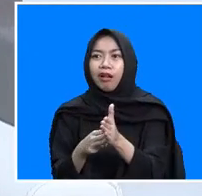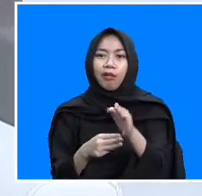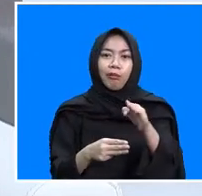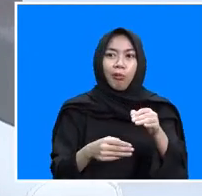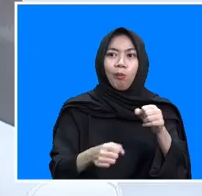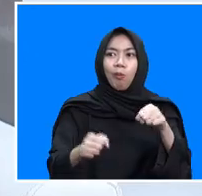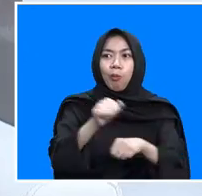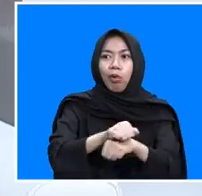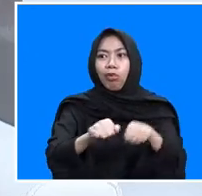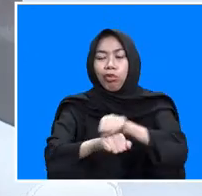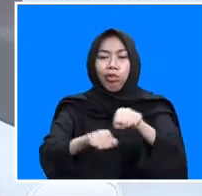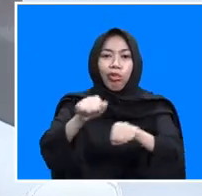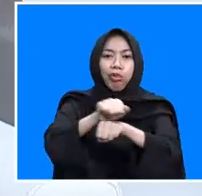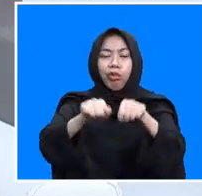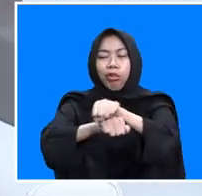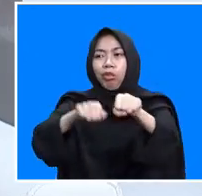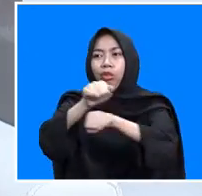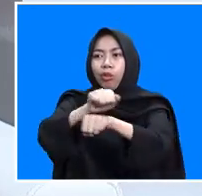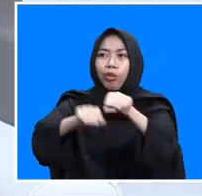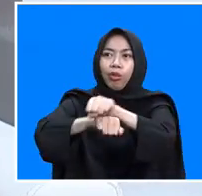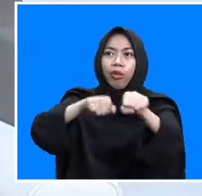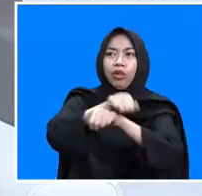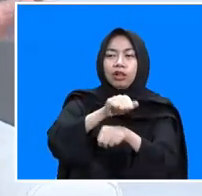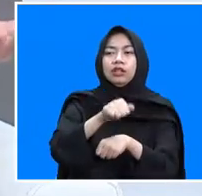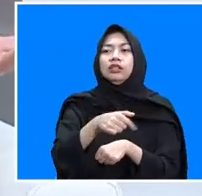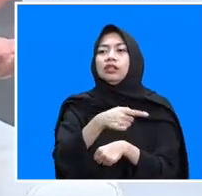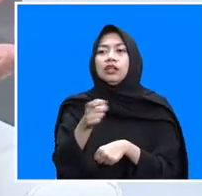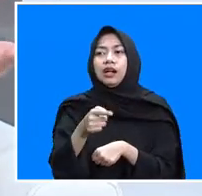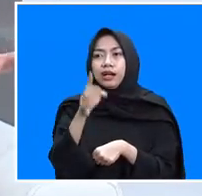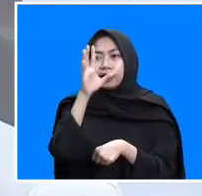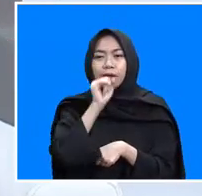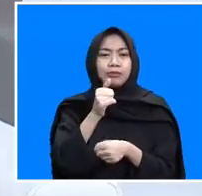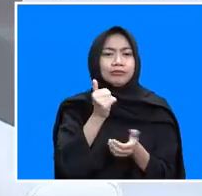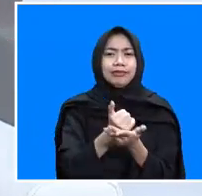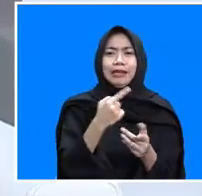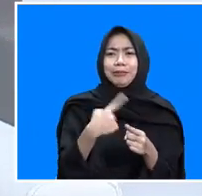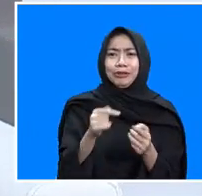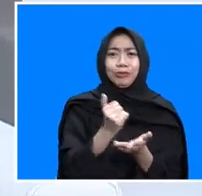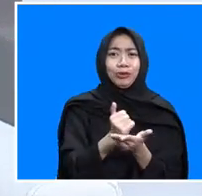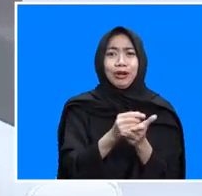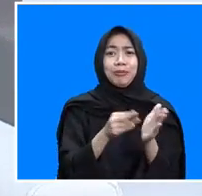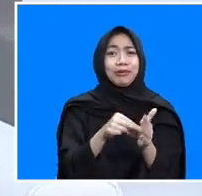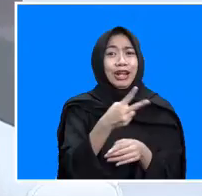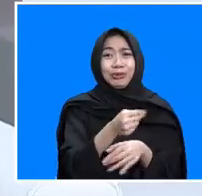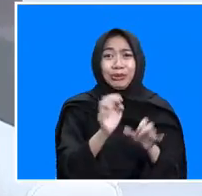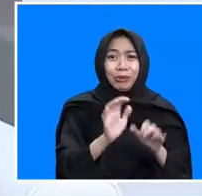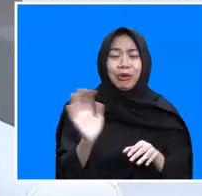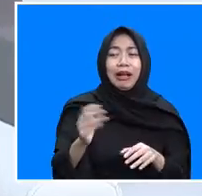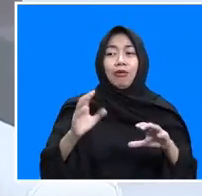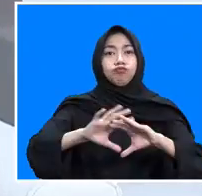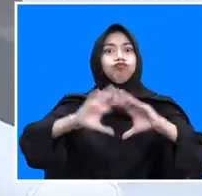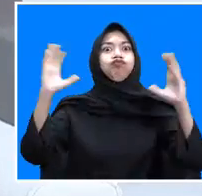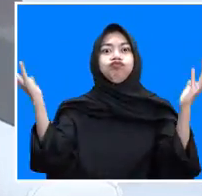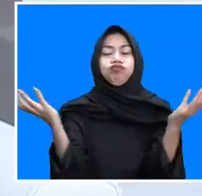learning gaps, both within Indonesia, but also globally. I mean, I think a lot of countries were really grappling with trying